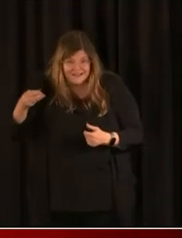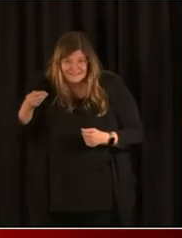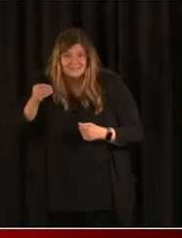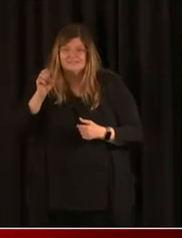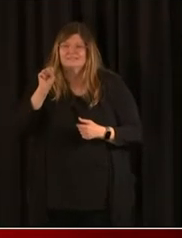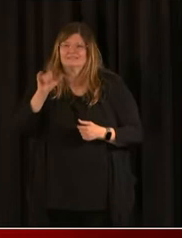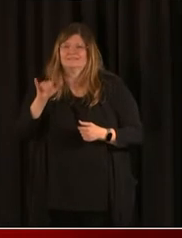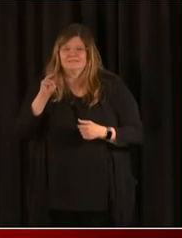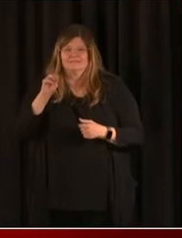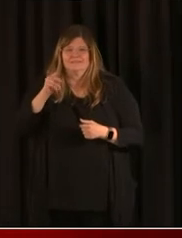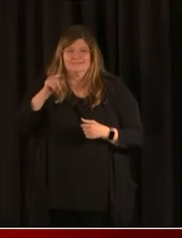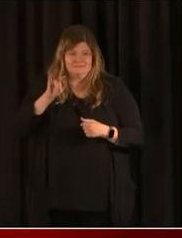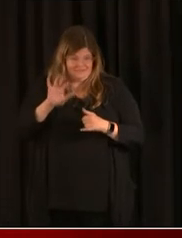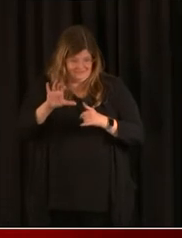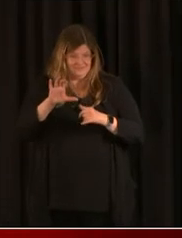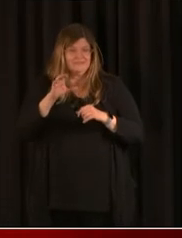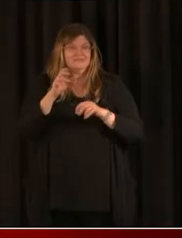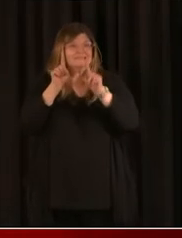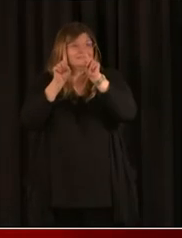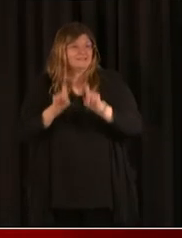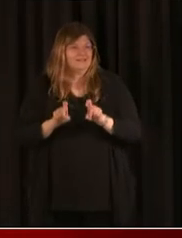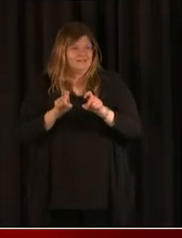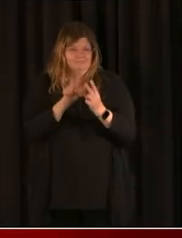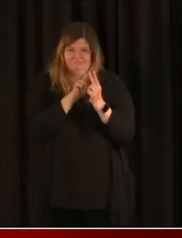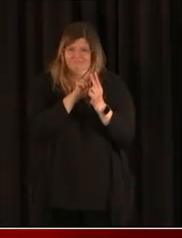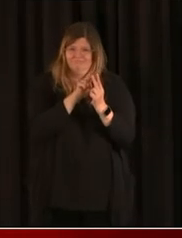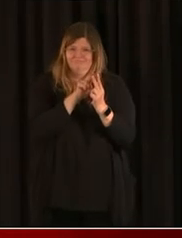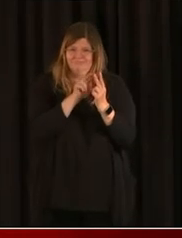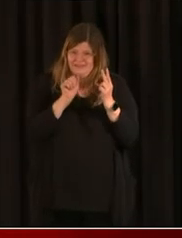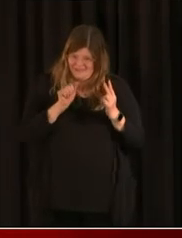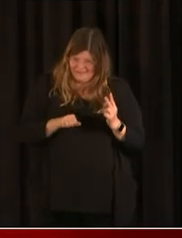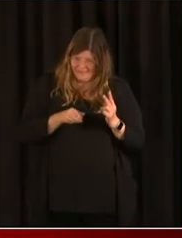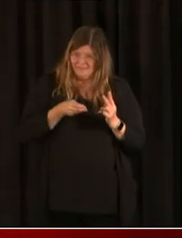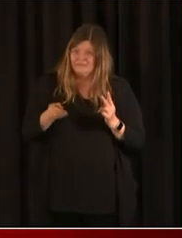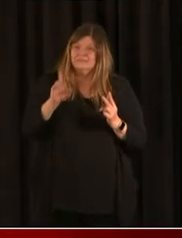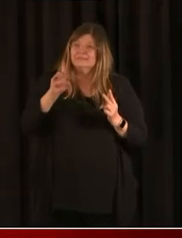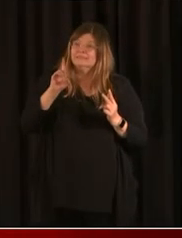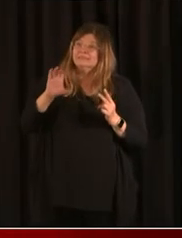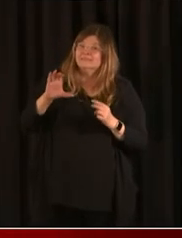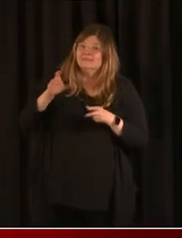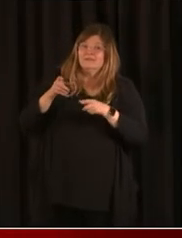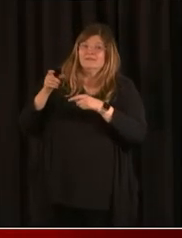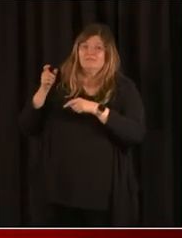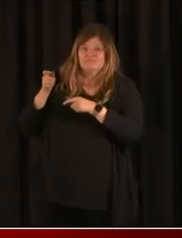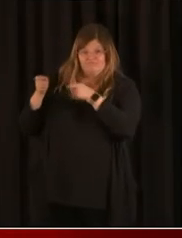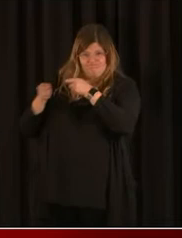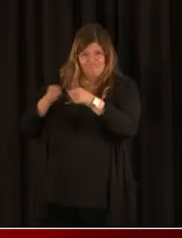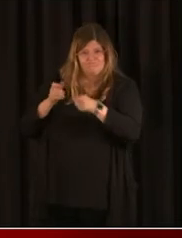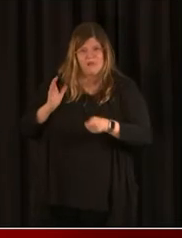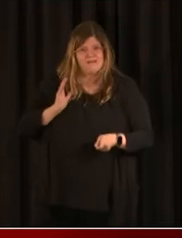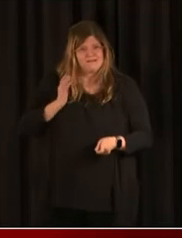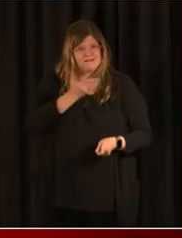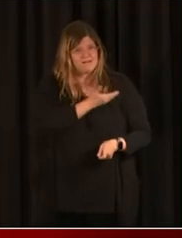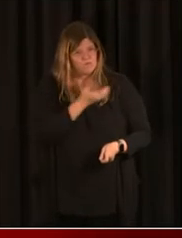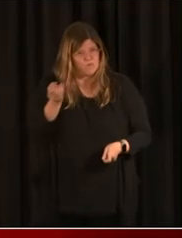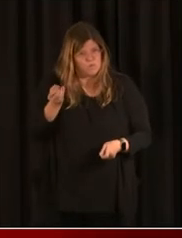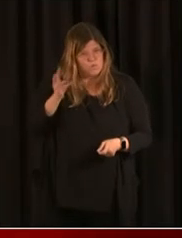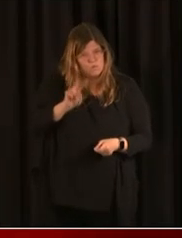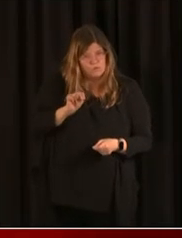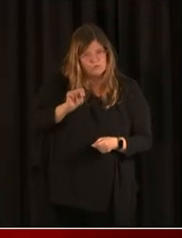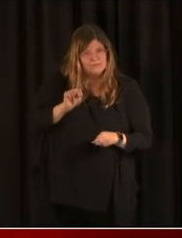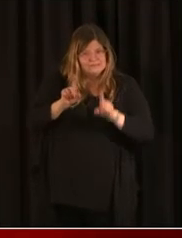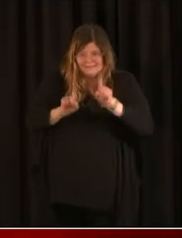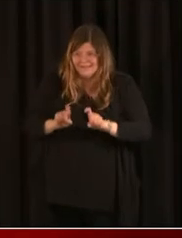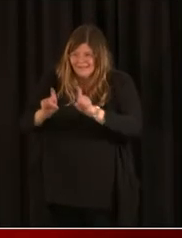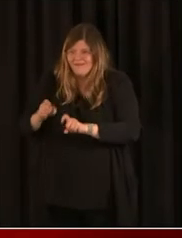are participating in in-person learning. DC Health manages our on-site testing for